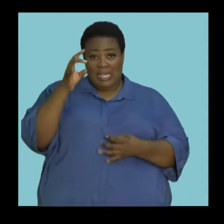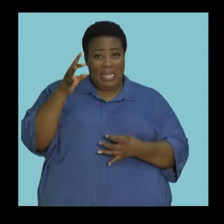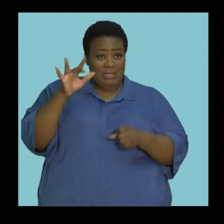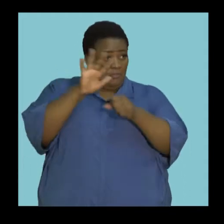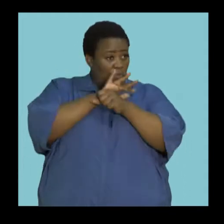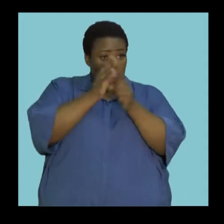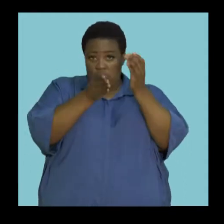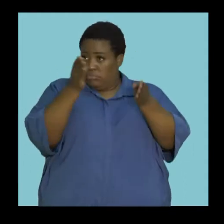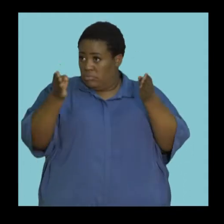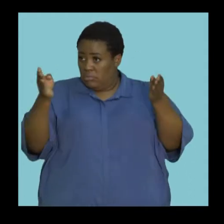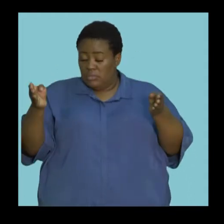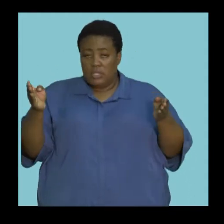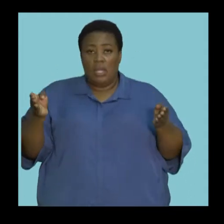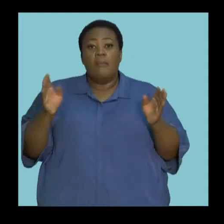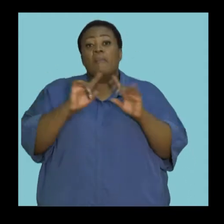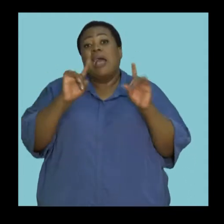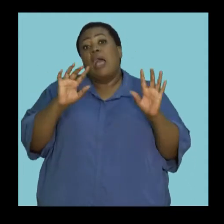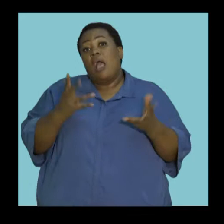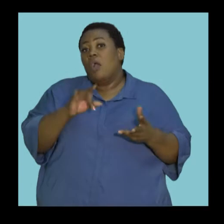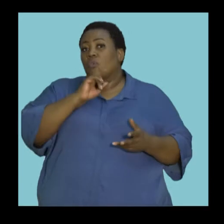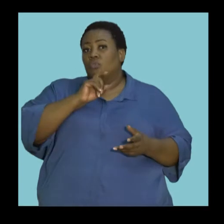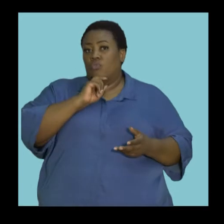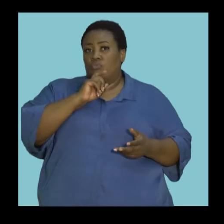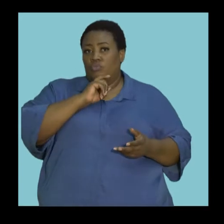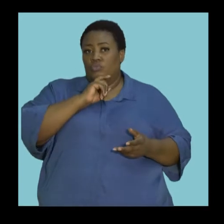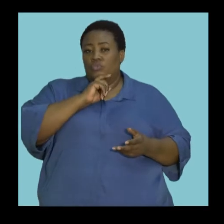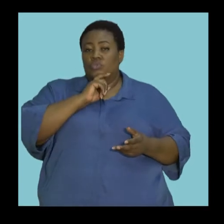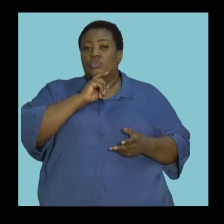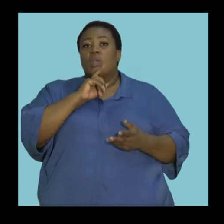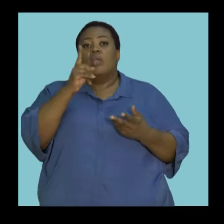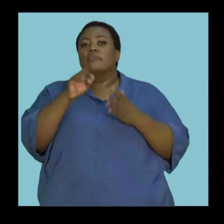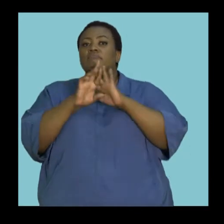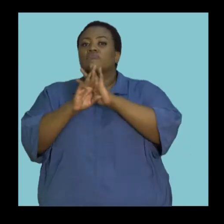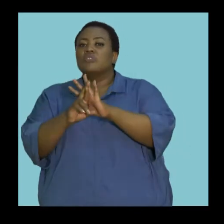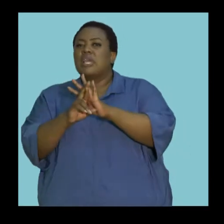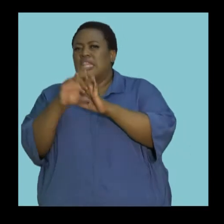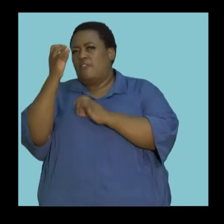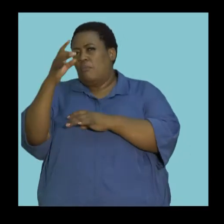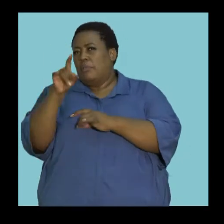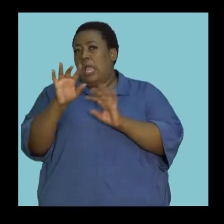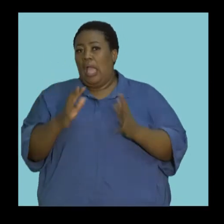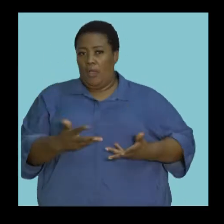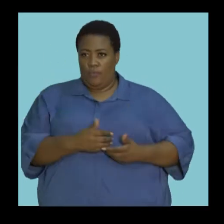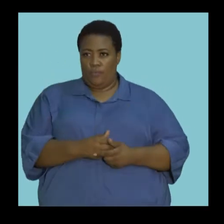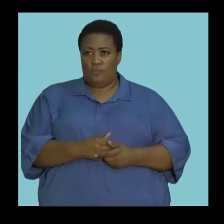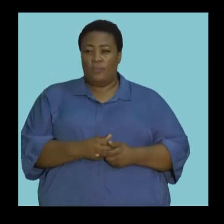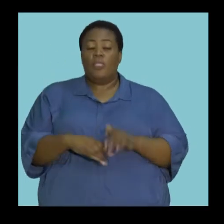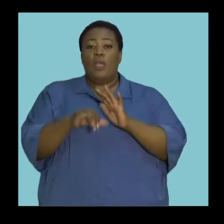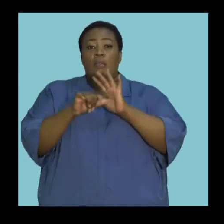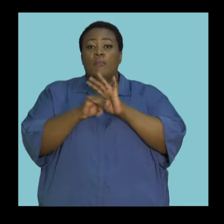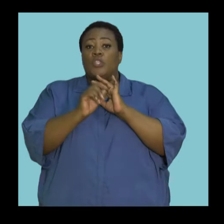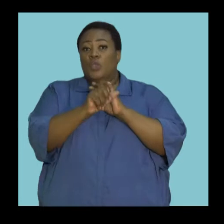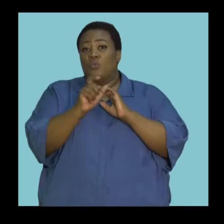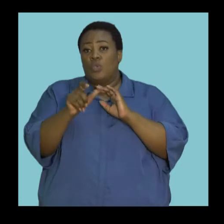use that data in an experiment and present that information that's important. So some key words in today's